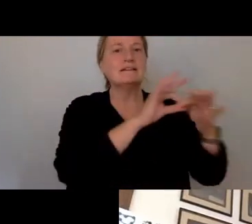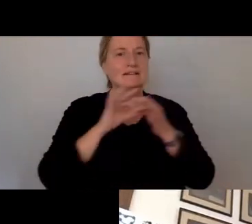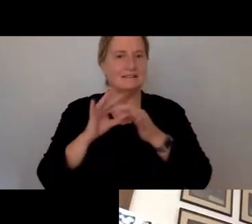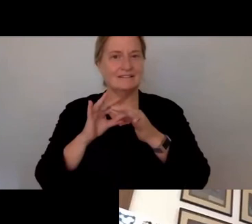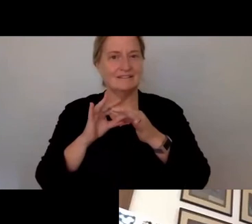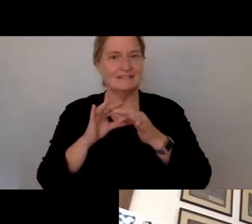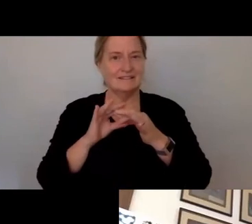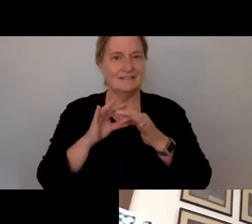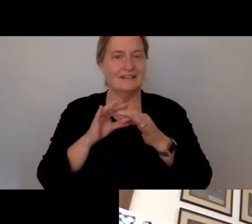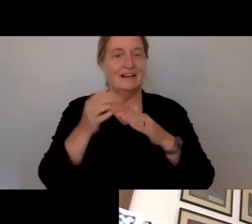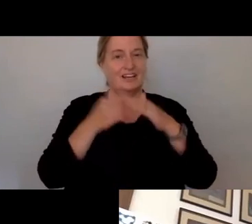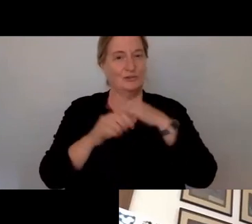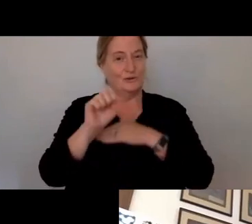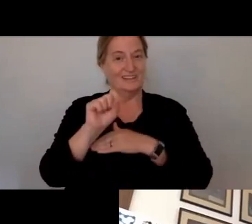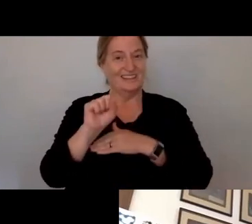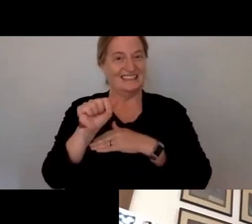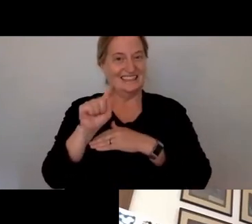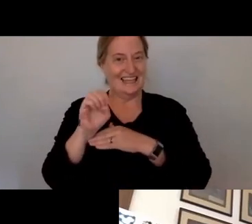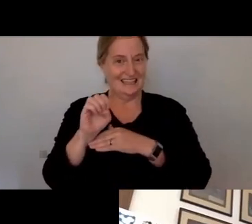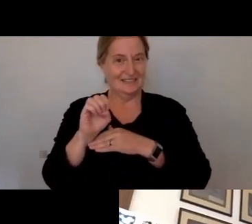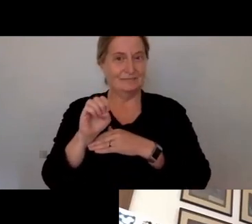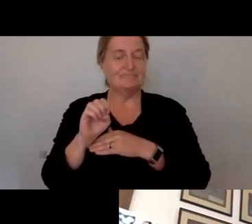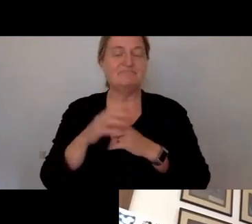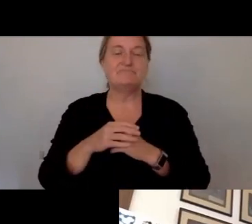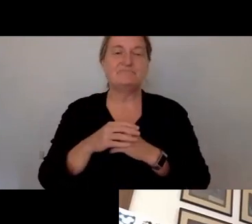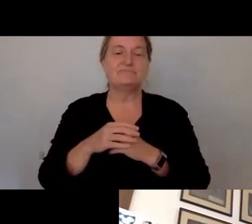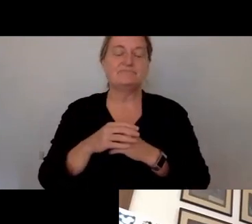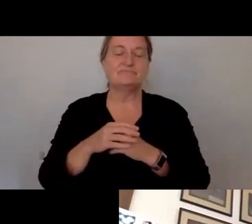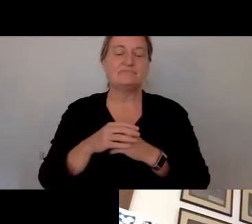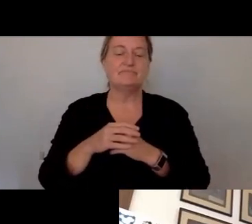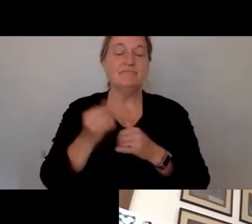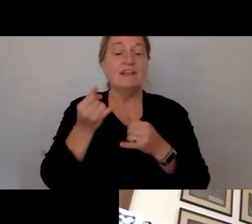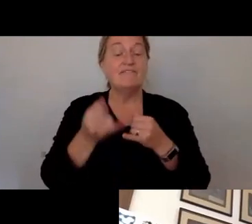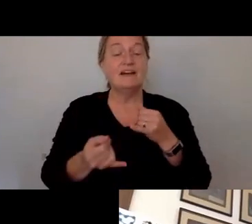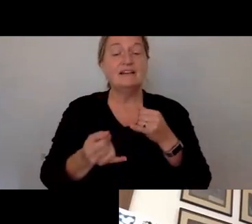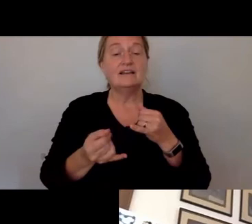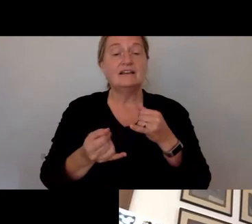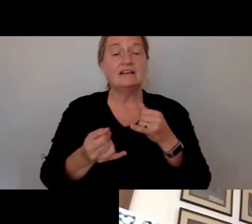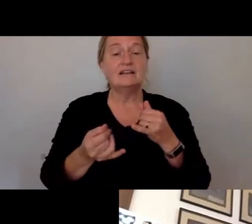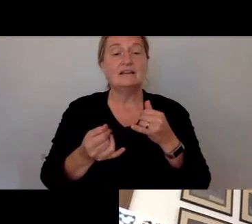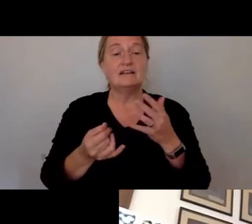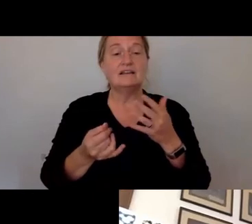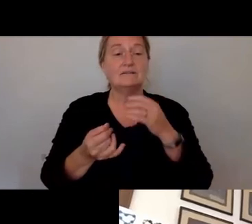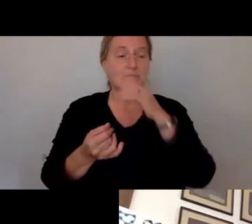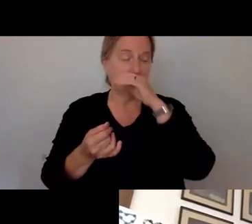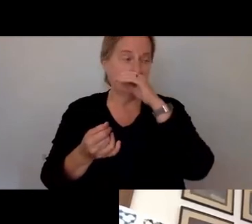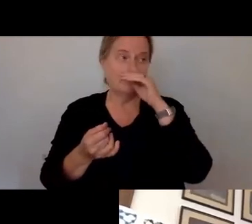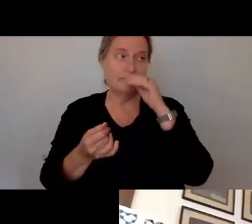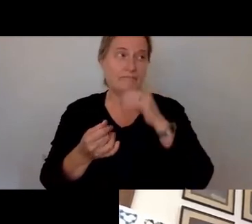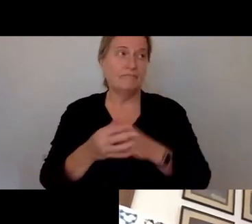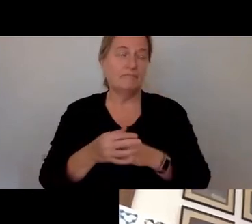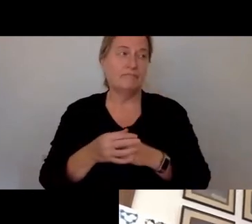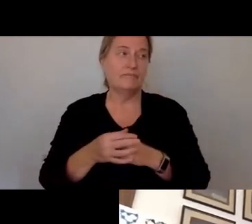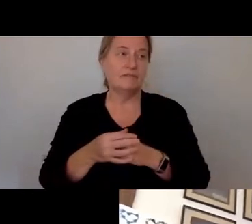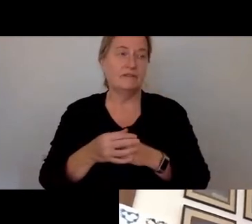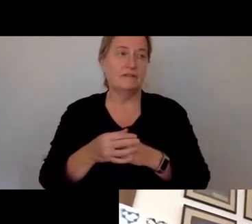no consistency on how those jobs, right? And then finally, you know, defining and resetting the limitations